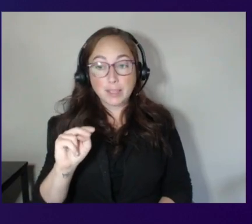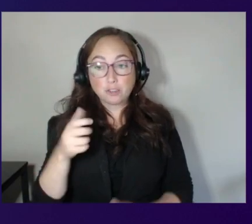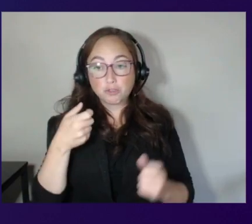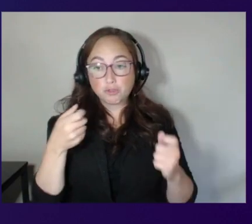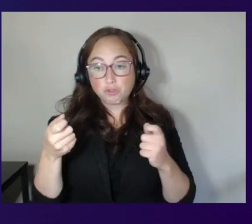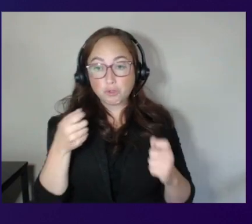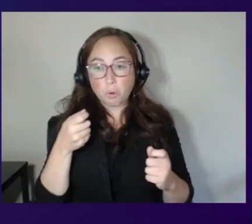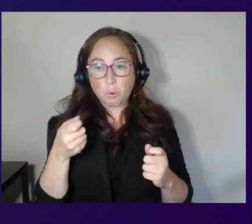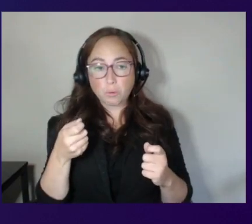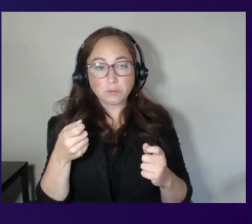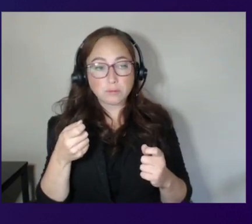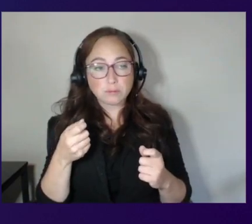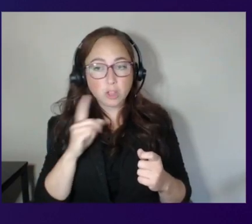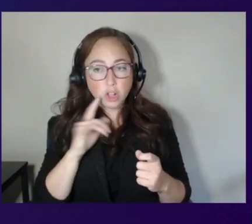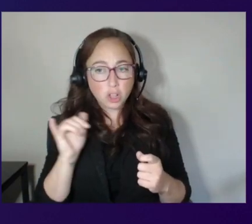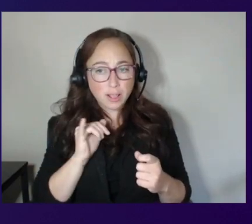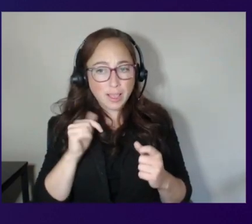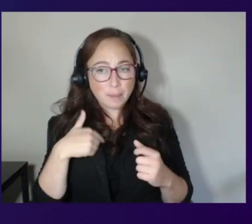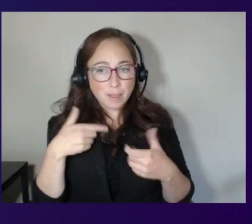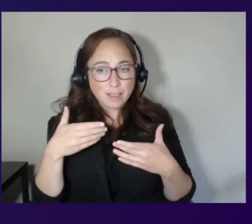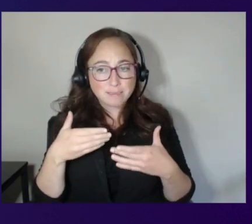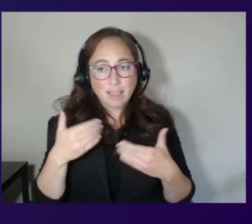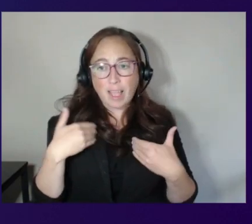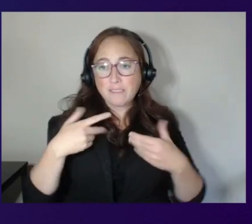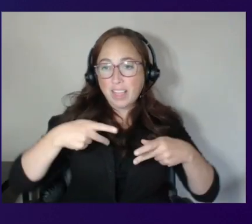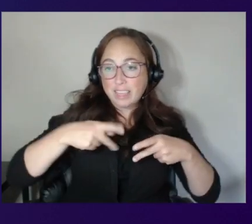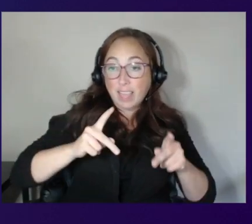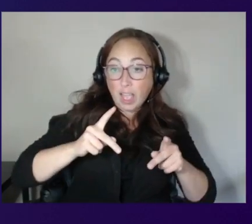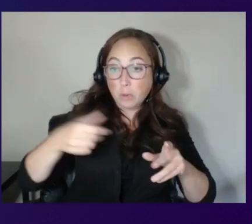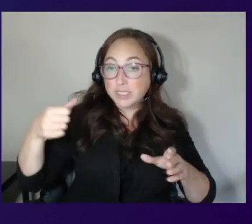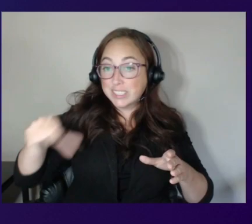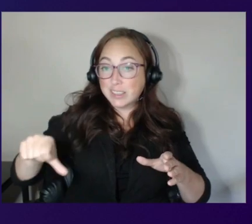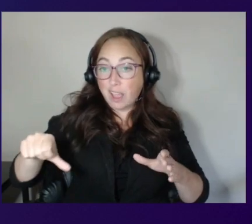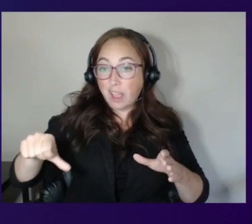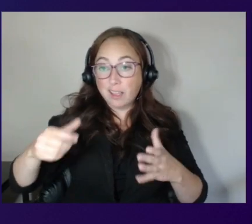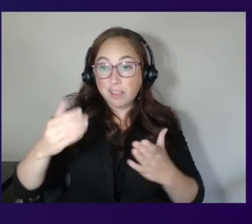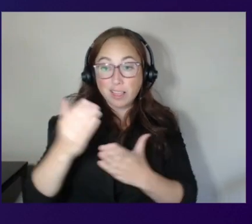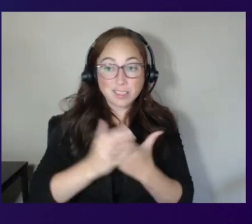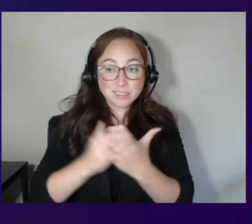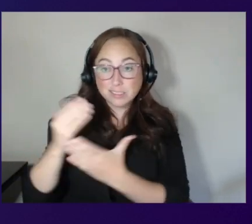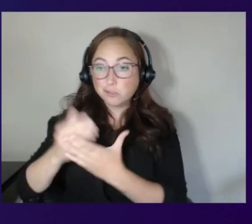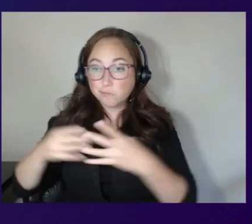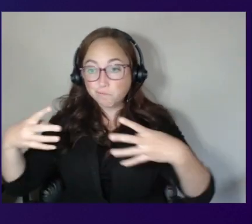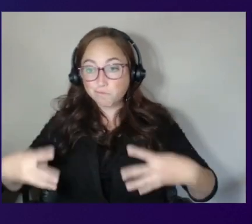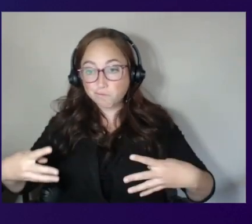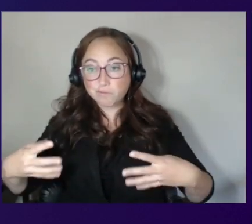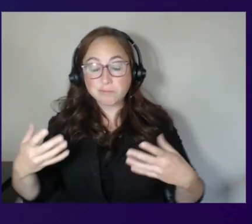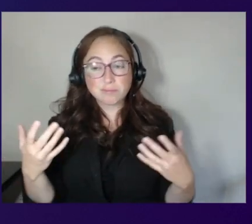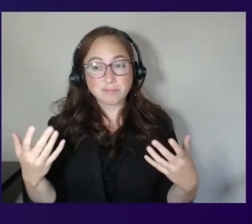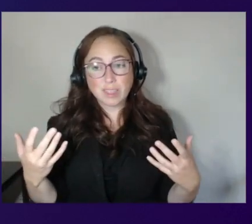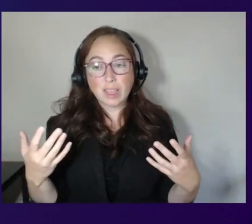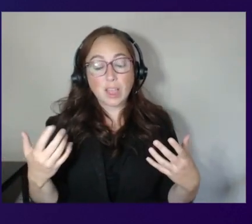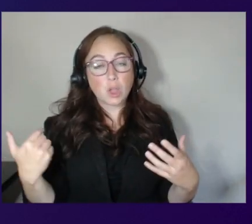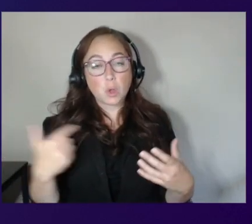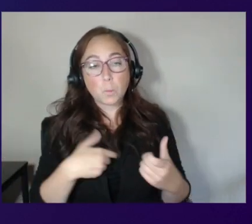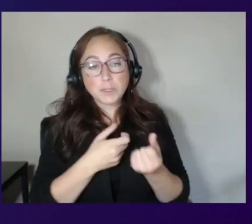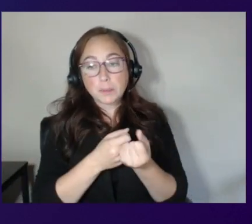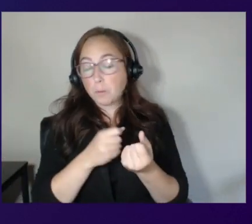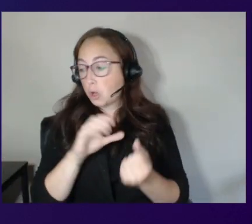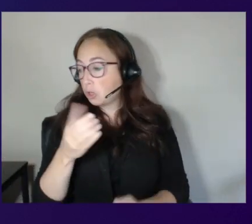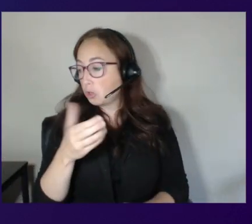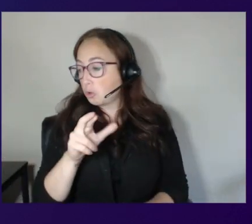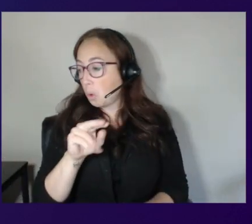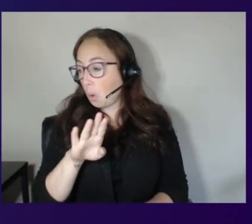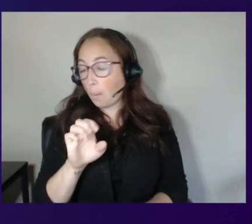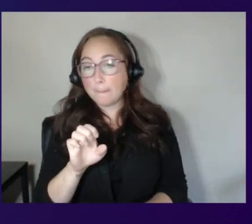Can I do like allow deny lists for domains, things like that, what you would expect? Yeah, so we actually support Chrome's enterprise policies, which is